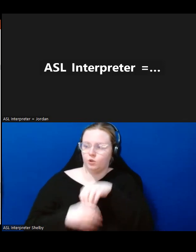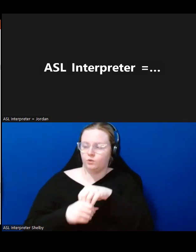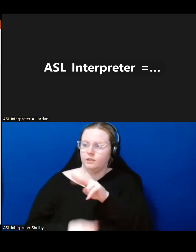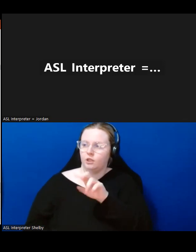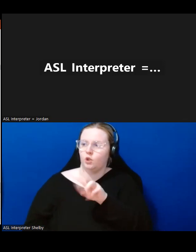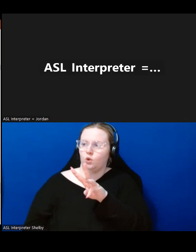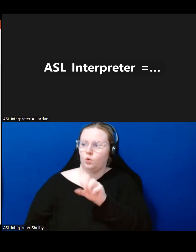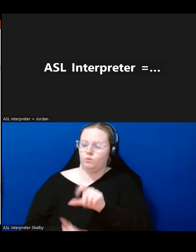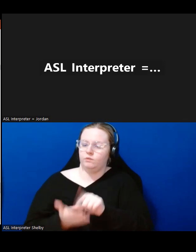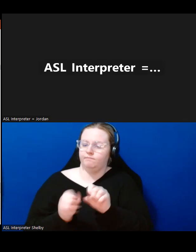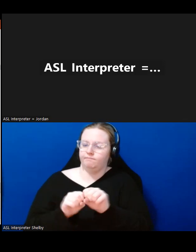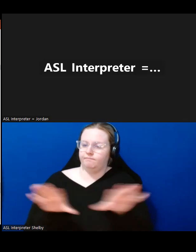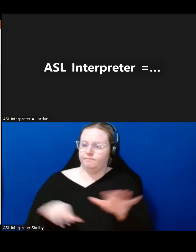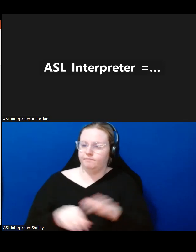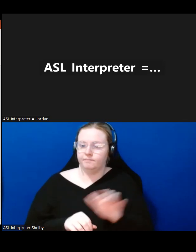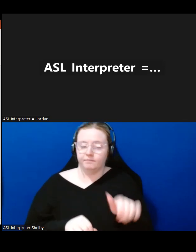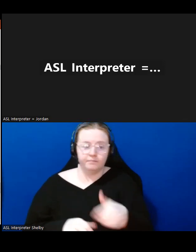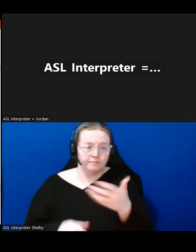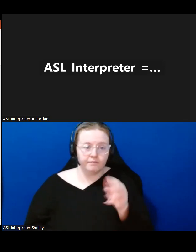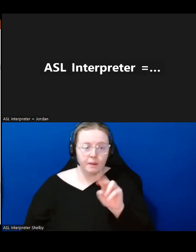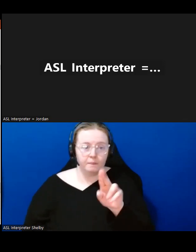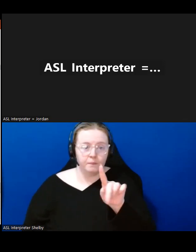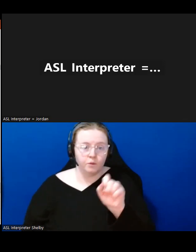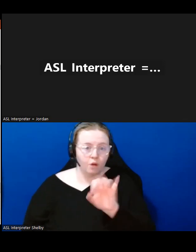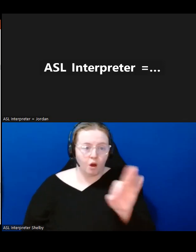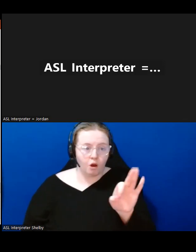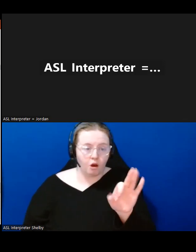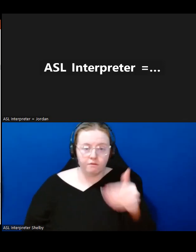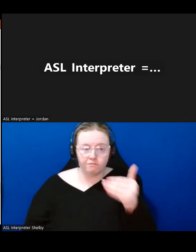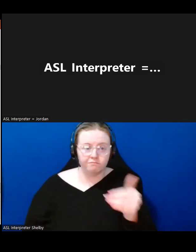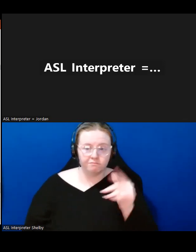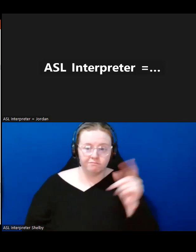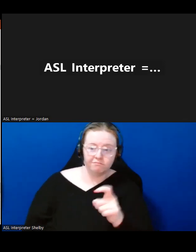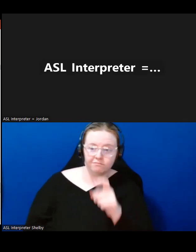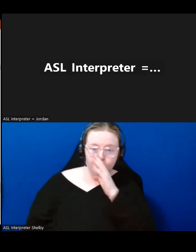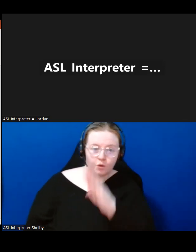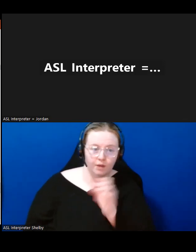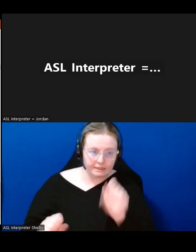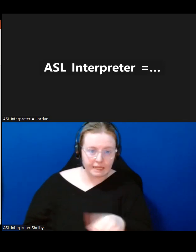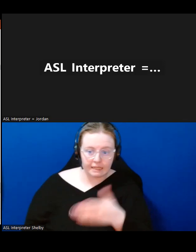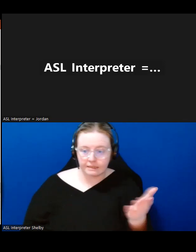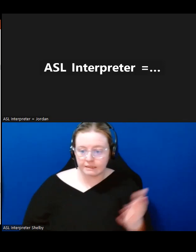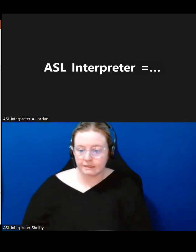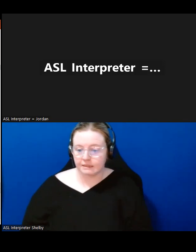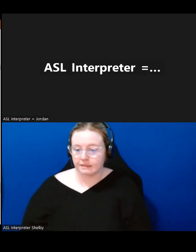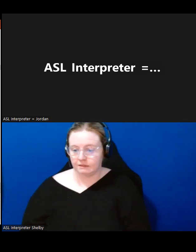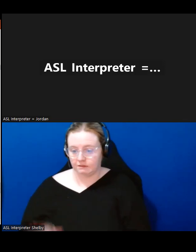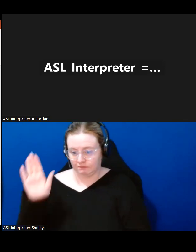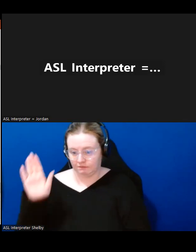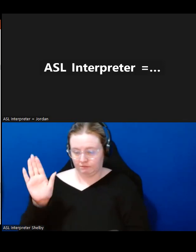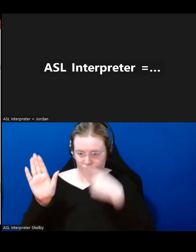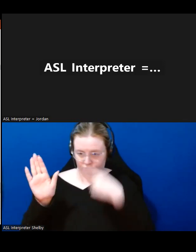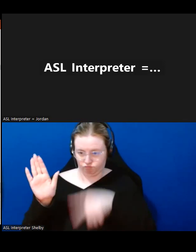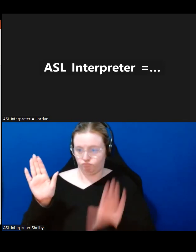Anybody else like to take yourself off mute and ask our panel a question directly? Yes. Catherine, if I may, Catherine, I'm going